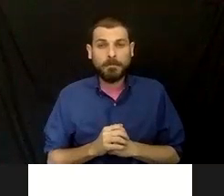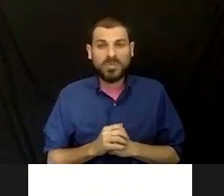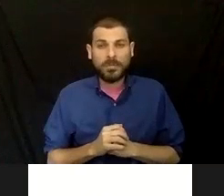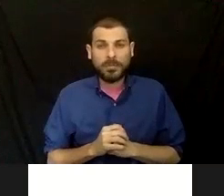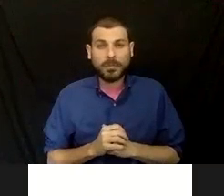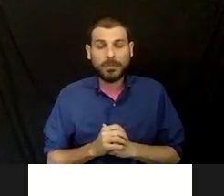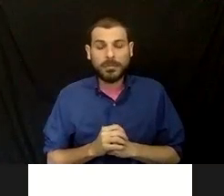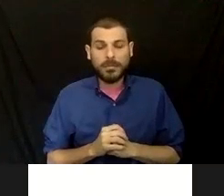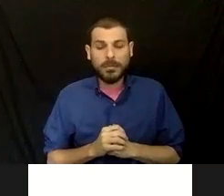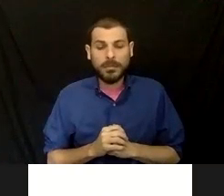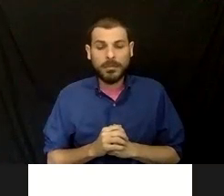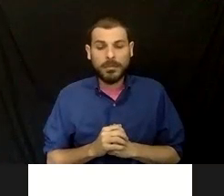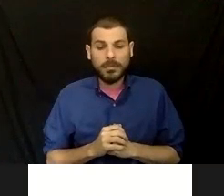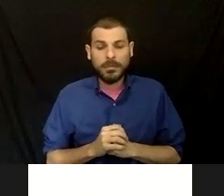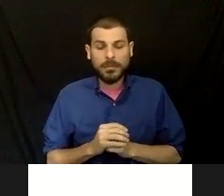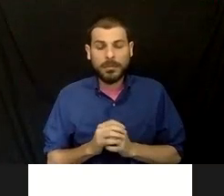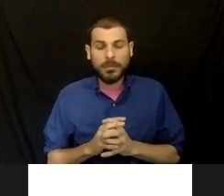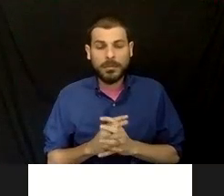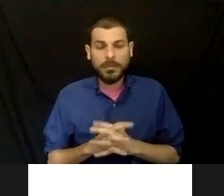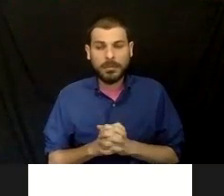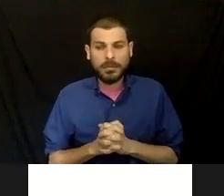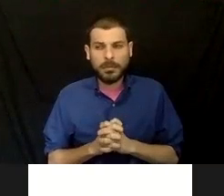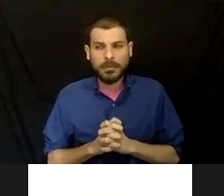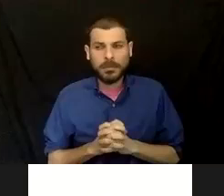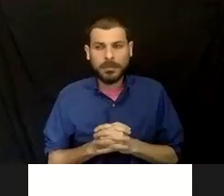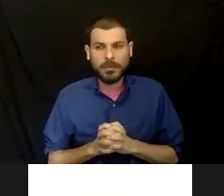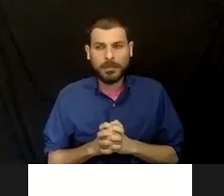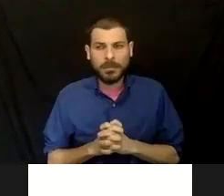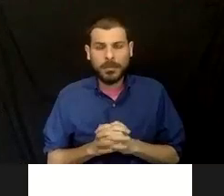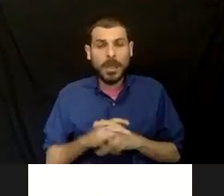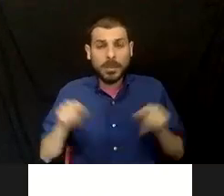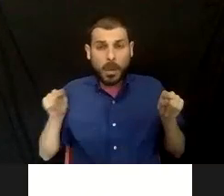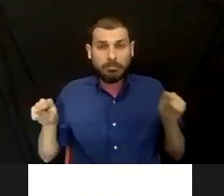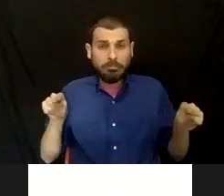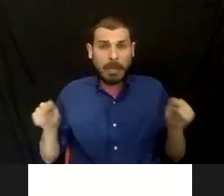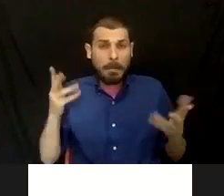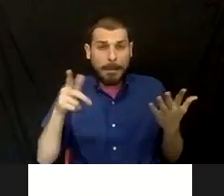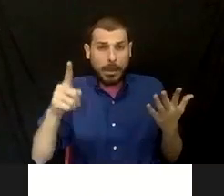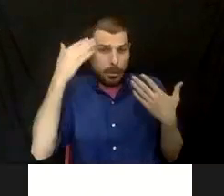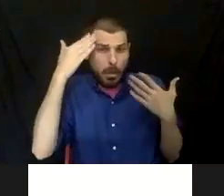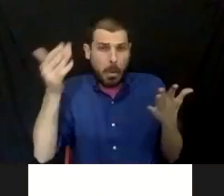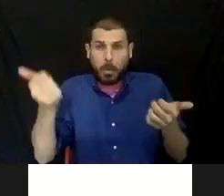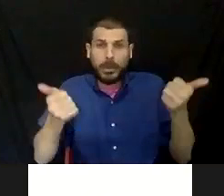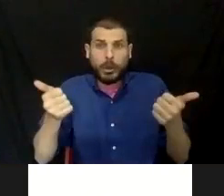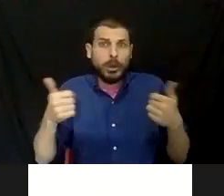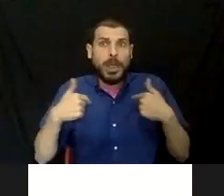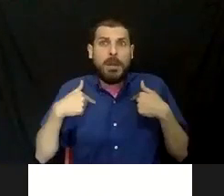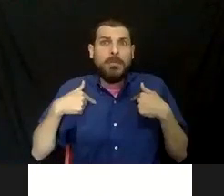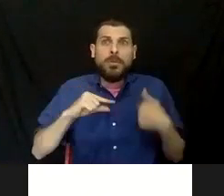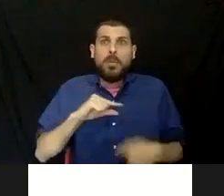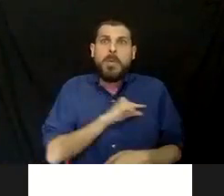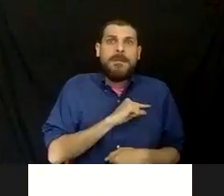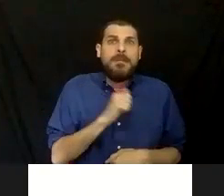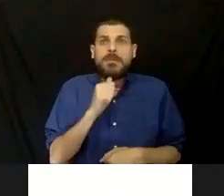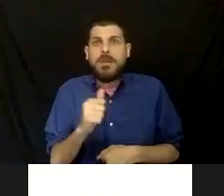sure which one they qualify for. Of course, you can call the public benefits hotline, and we